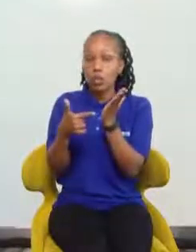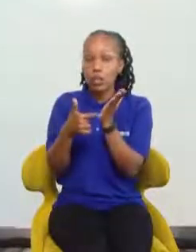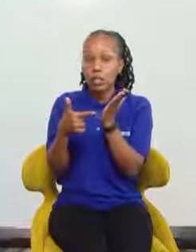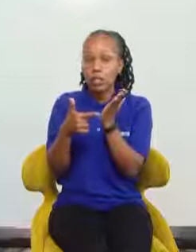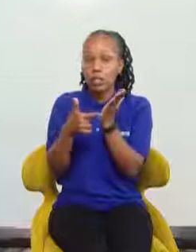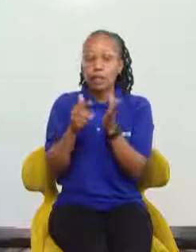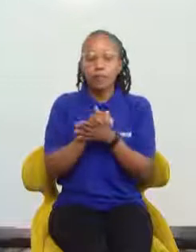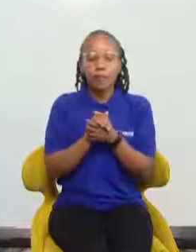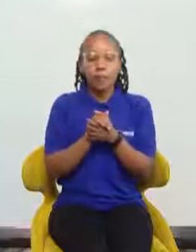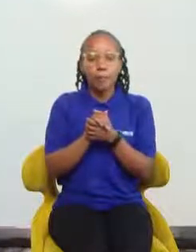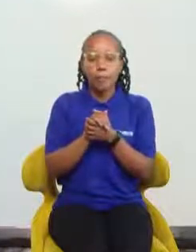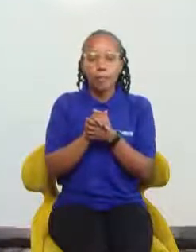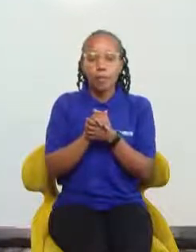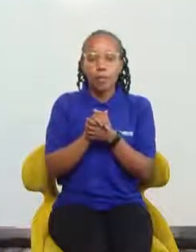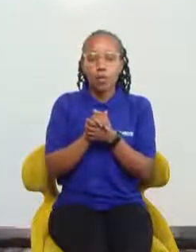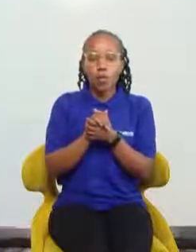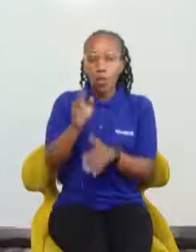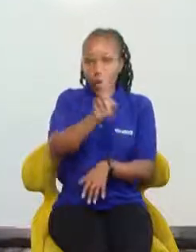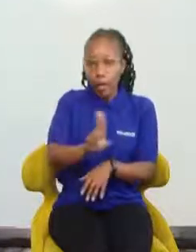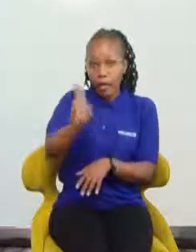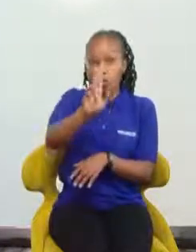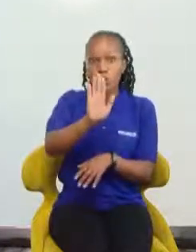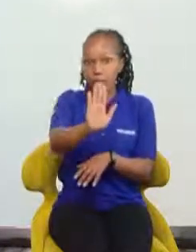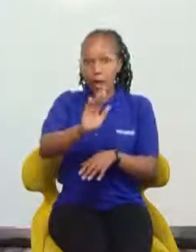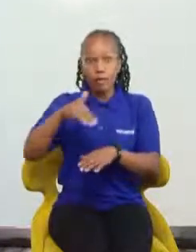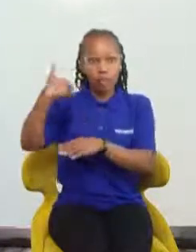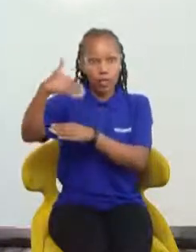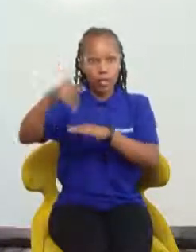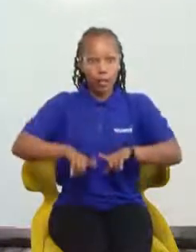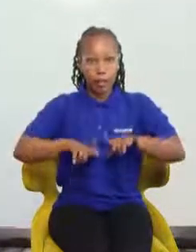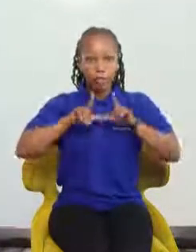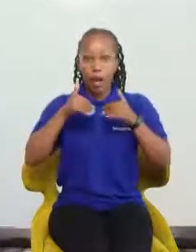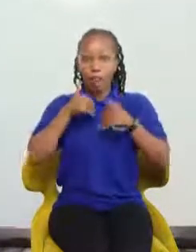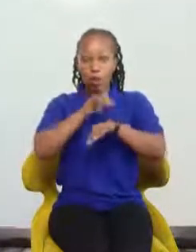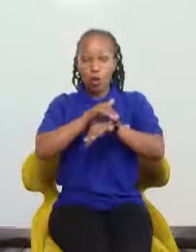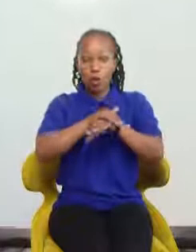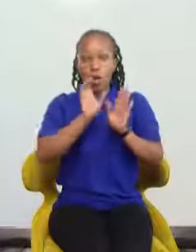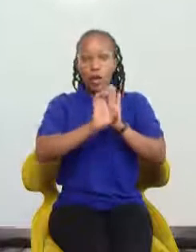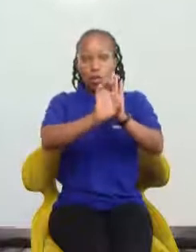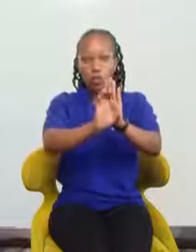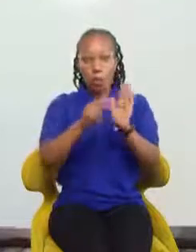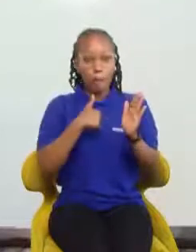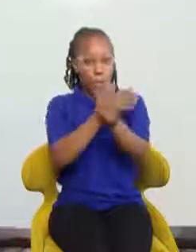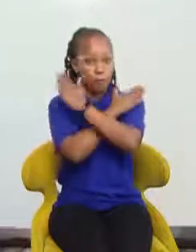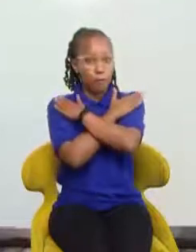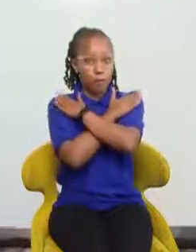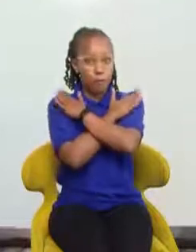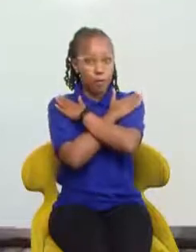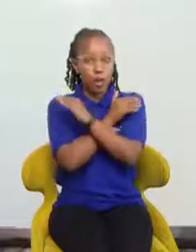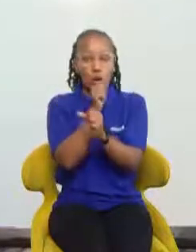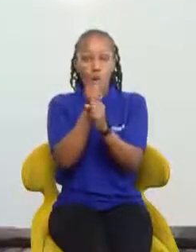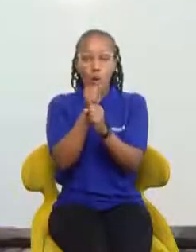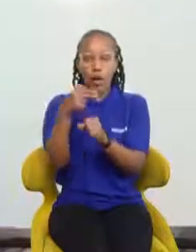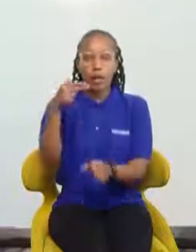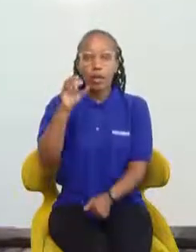be embedded in that individual to use in their daily lives. And I have a good example. A colleague of mine, someone that works with me who's from